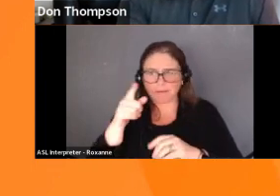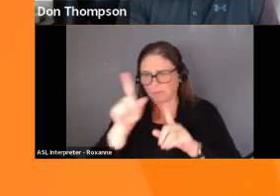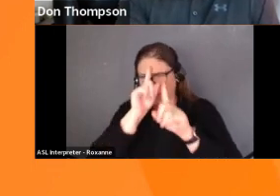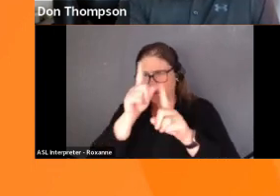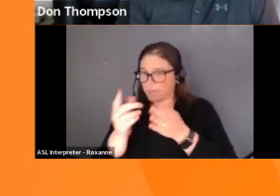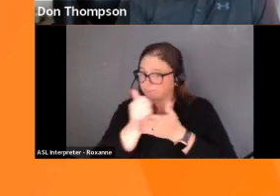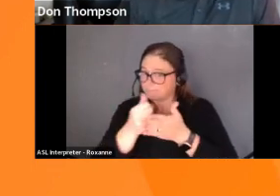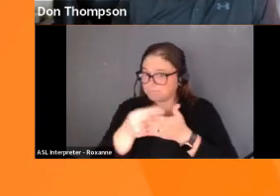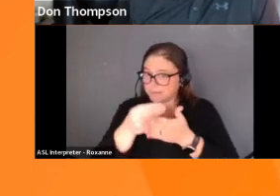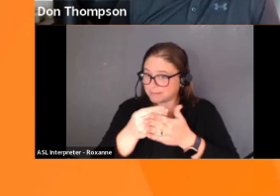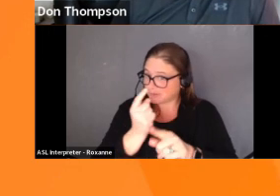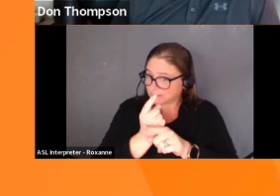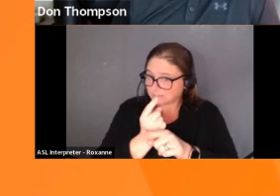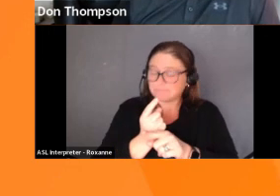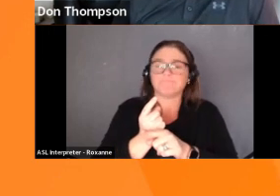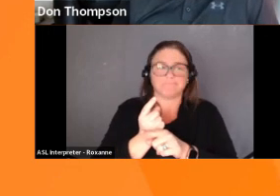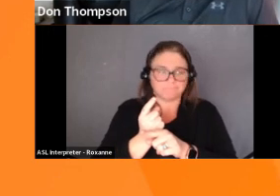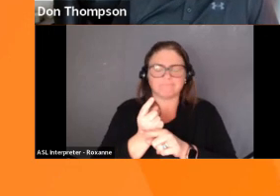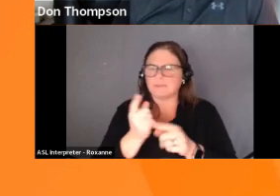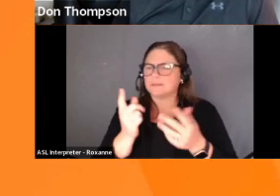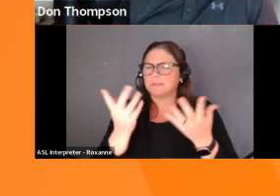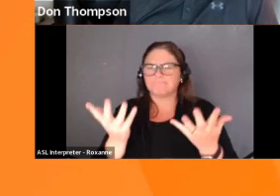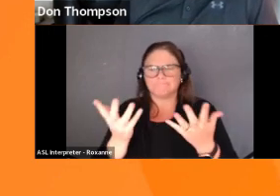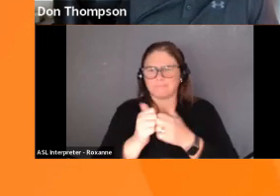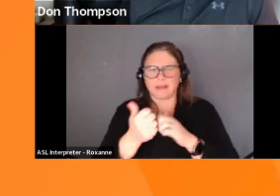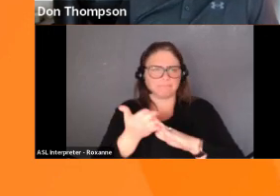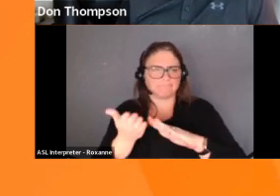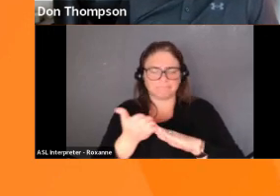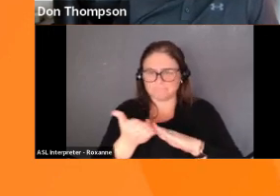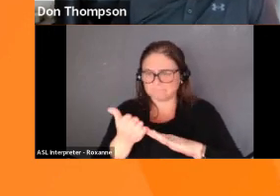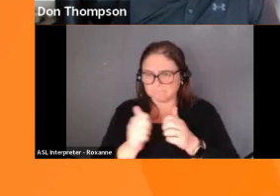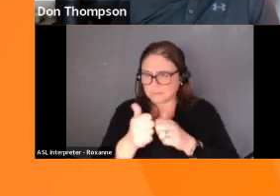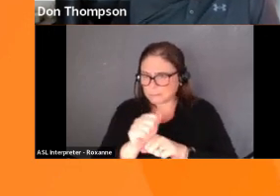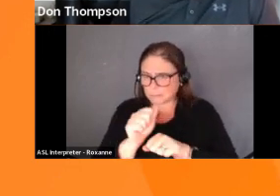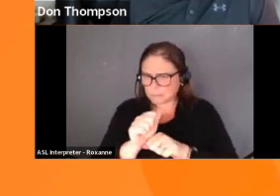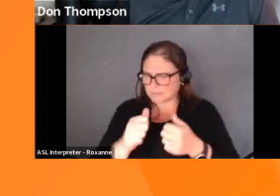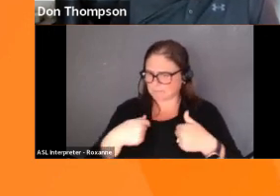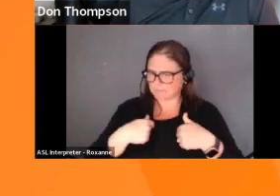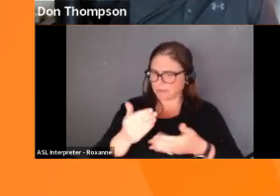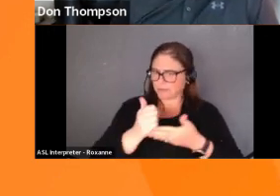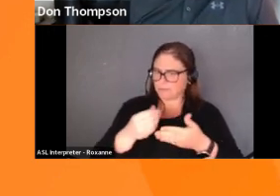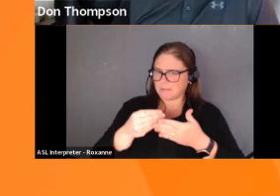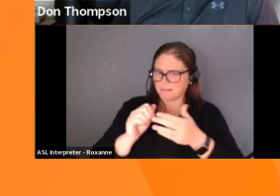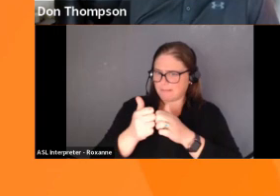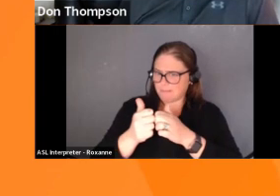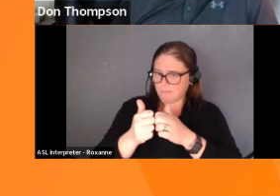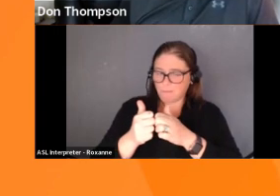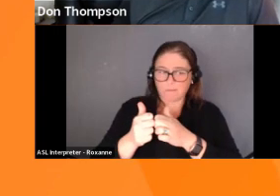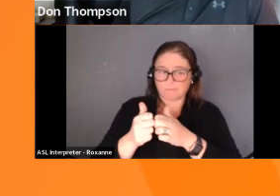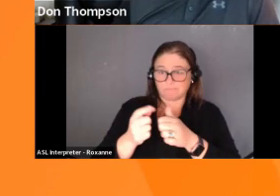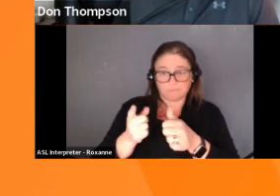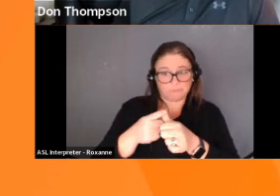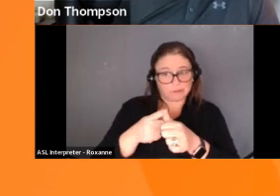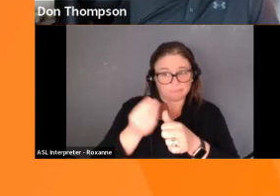right? So how does Amazon work for you to make money? And the first hint I give you is all about the